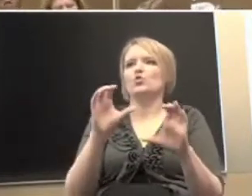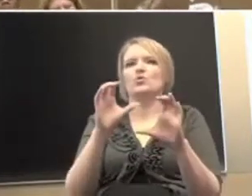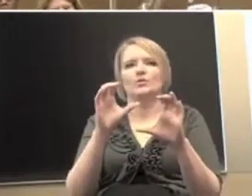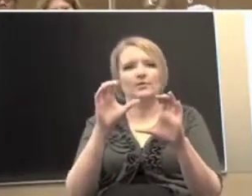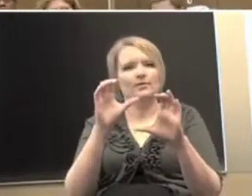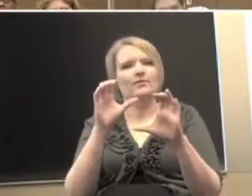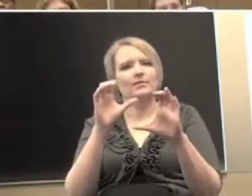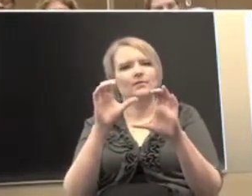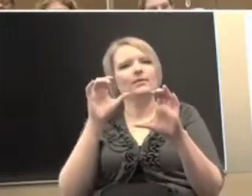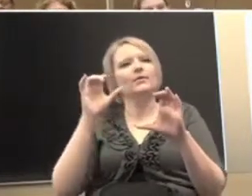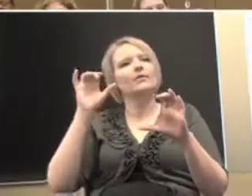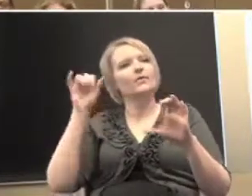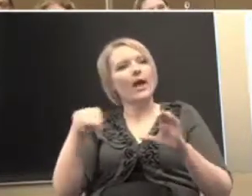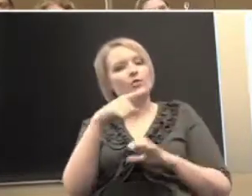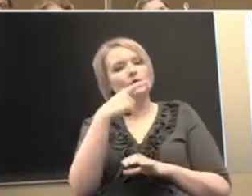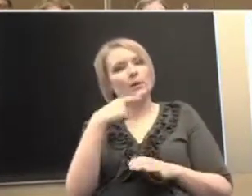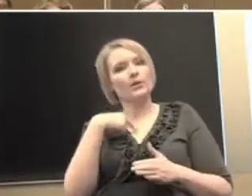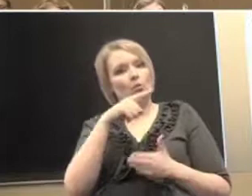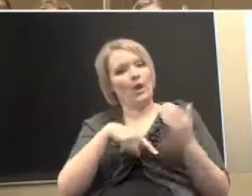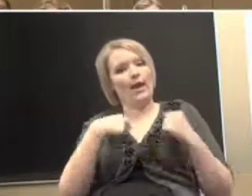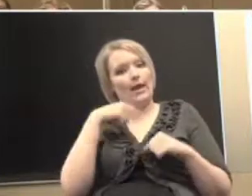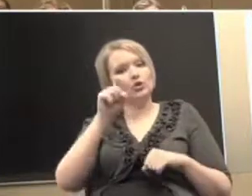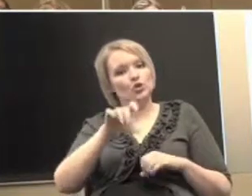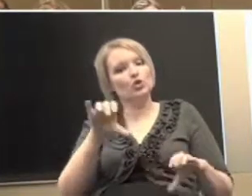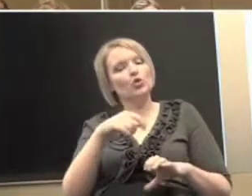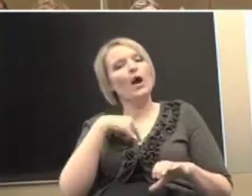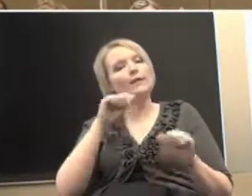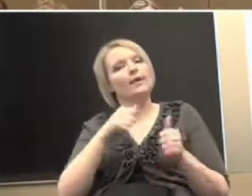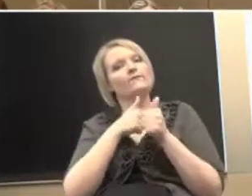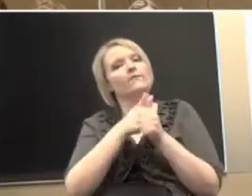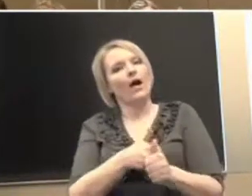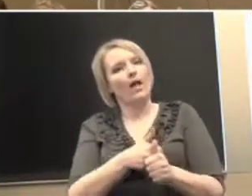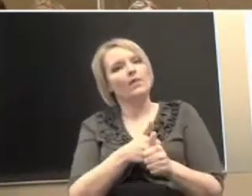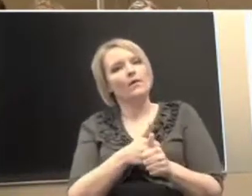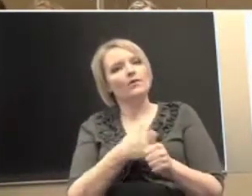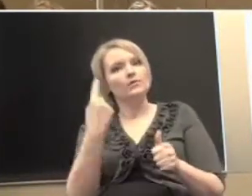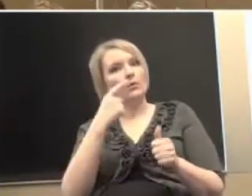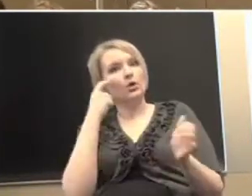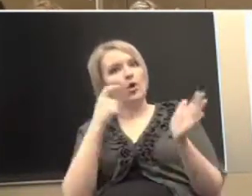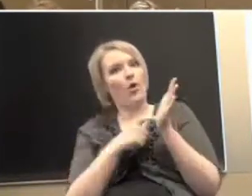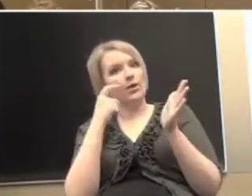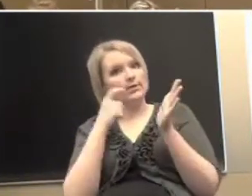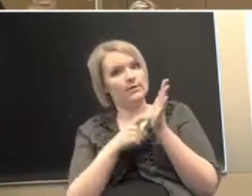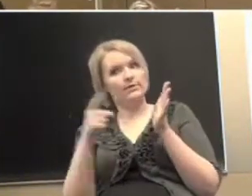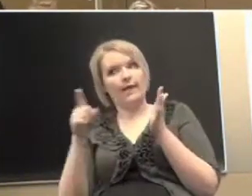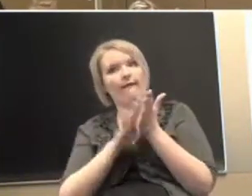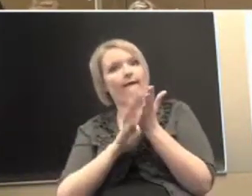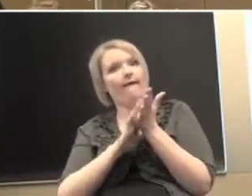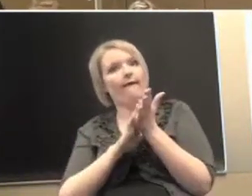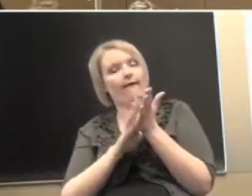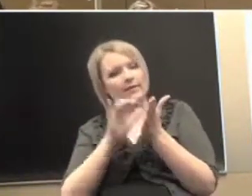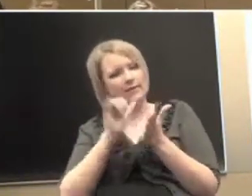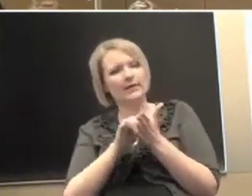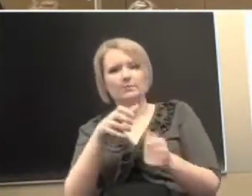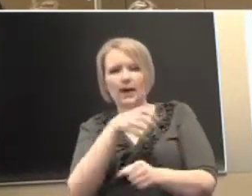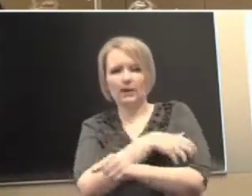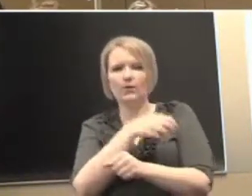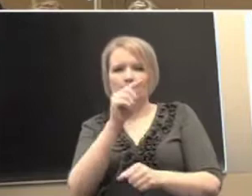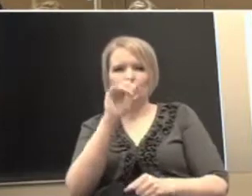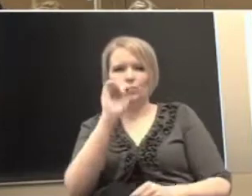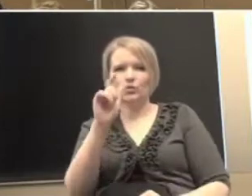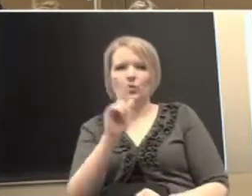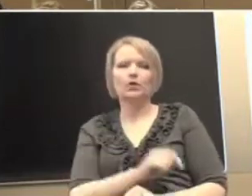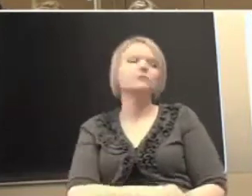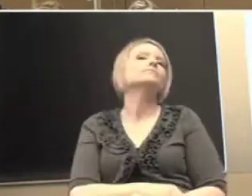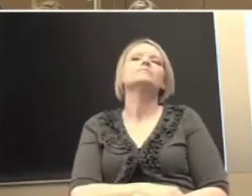out what I should do, I'll probably continue to do that, and I get somebody's actually noticing this and making a big deal of it. That can be a real powerful tool.